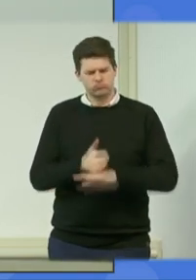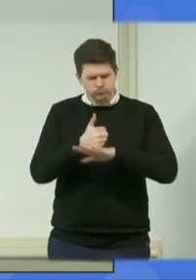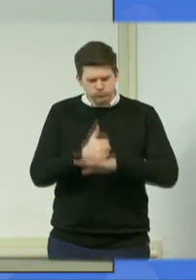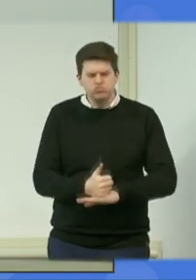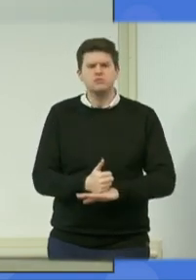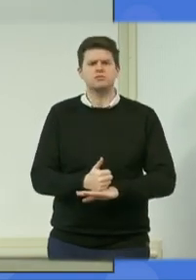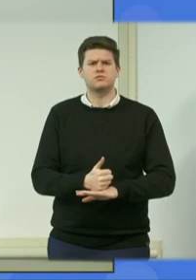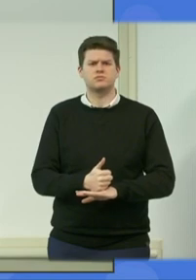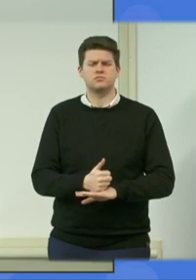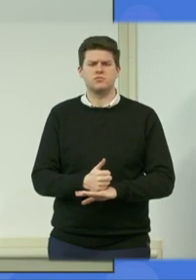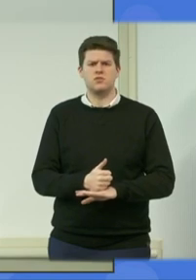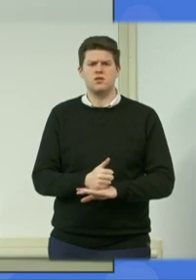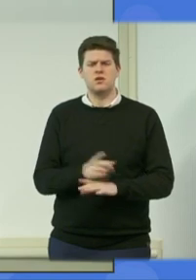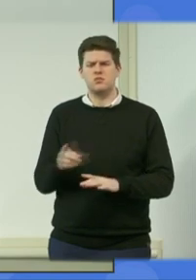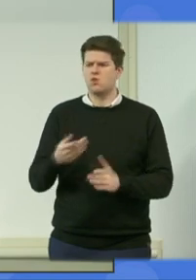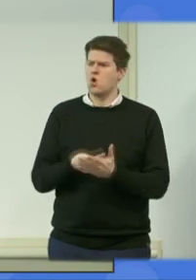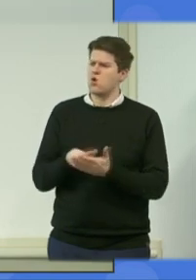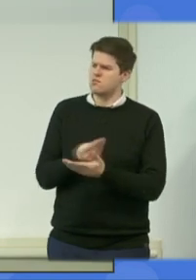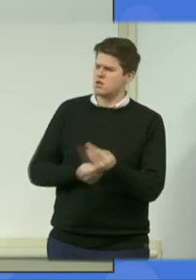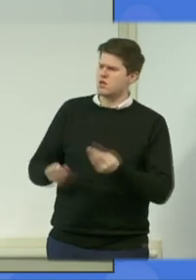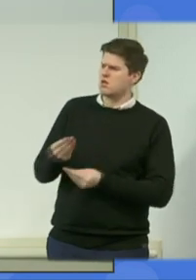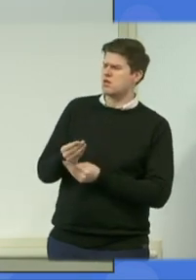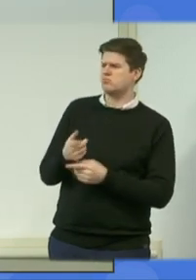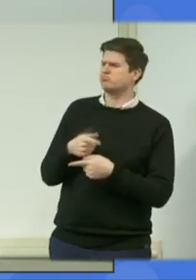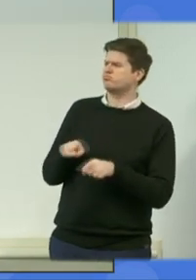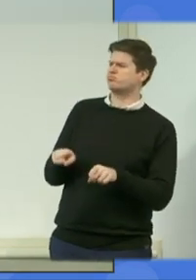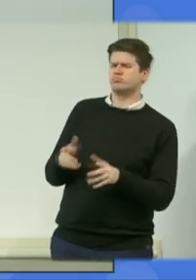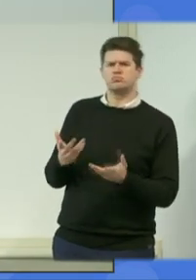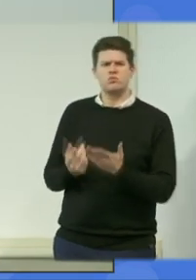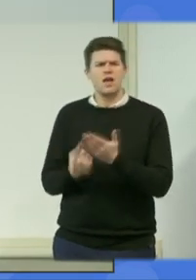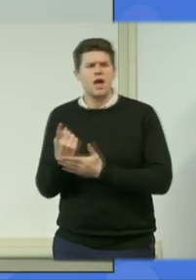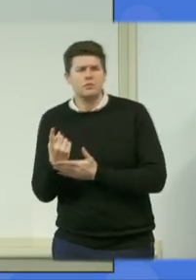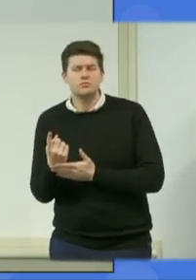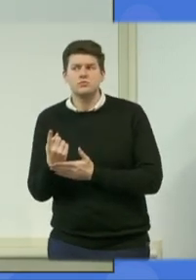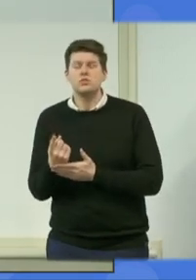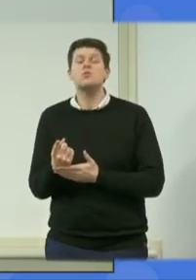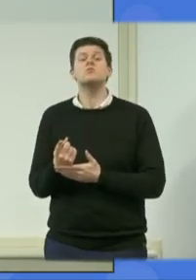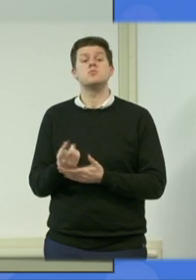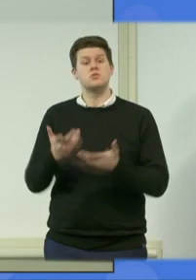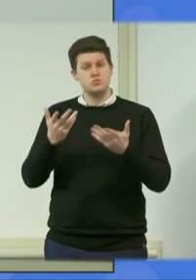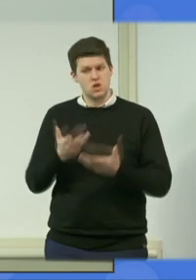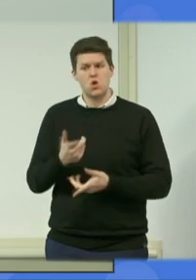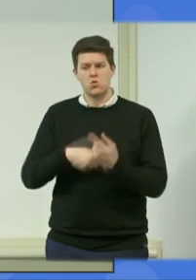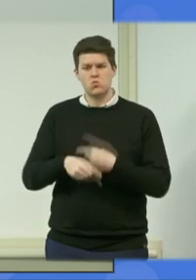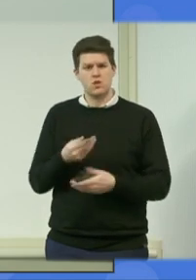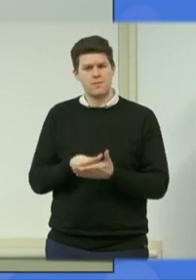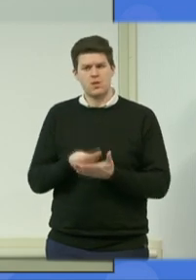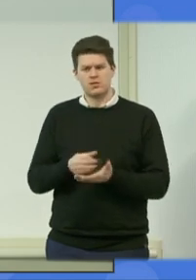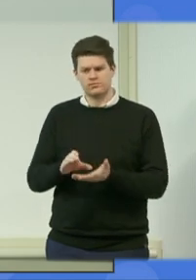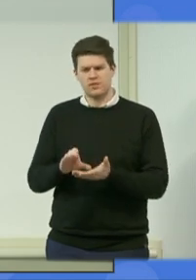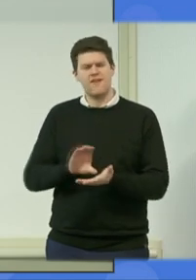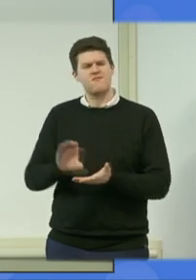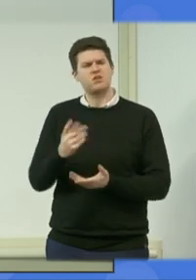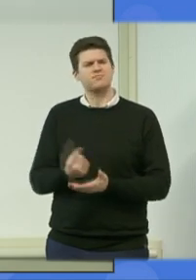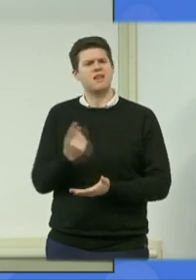the performance of the economy. So the fact that we are now raising 50% of our budget in Scotland means that the performance of the